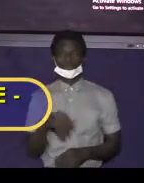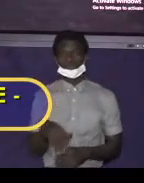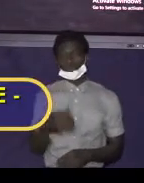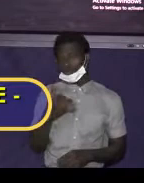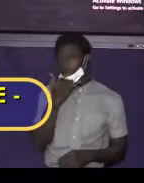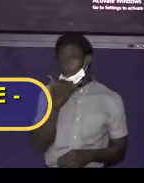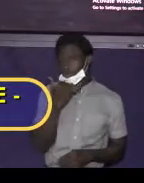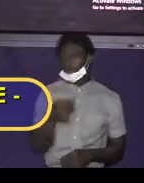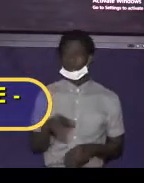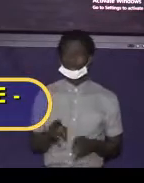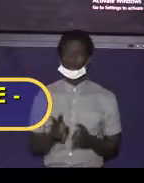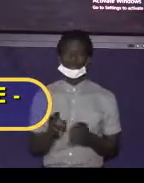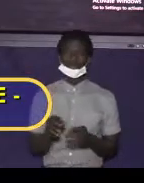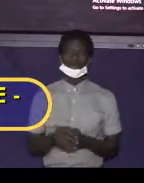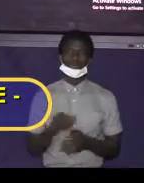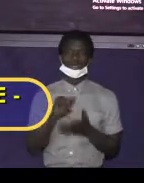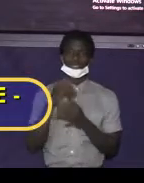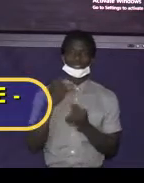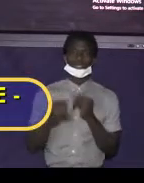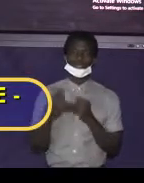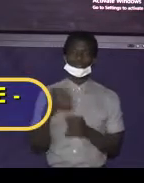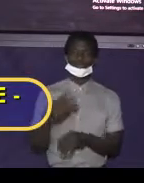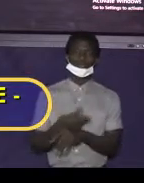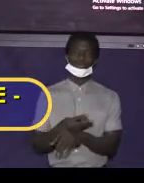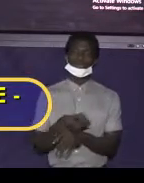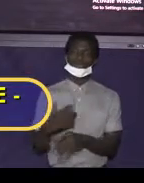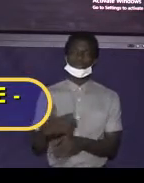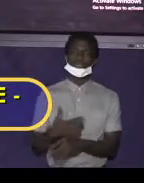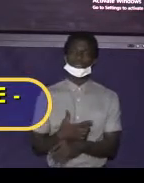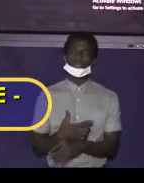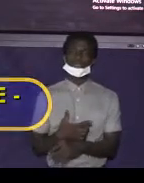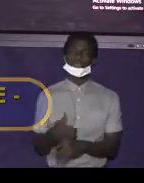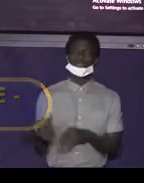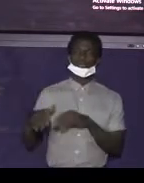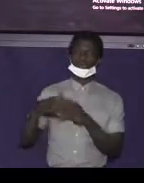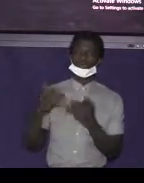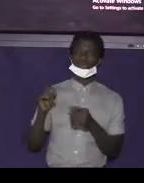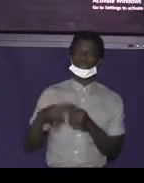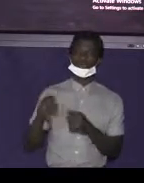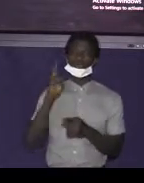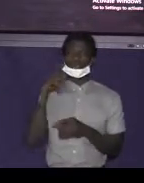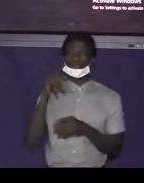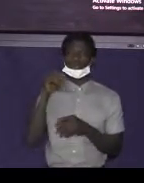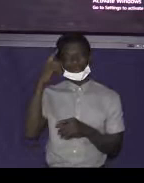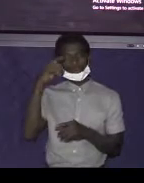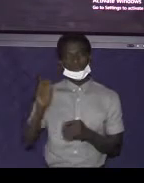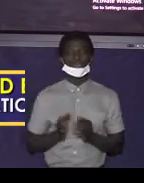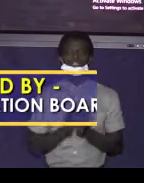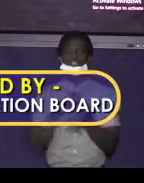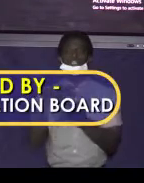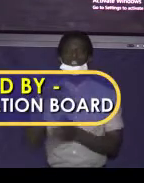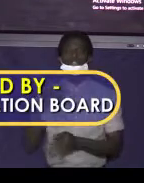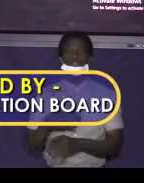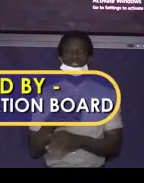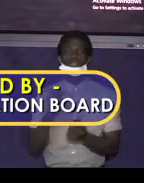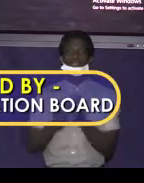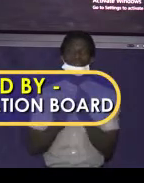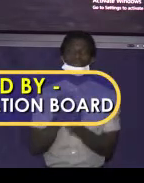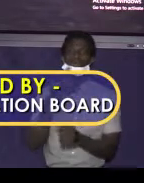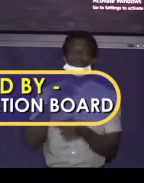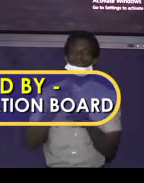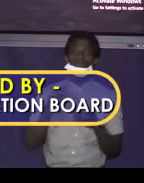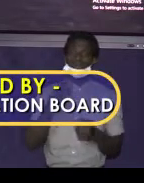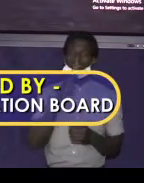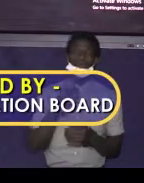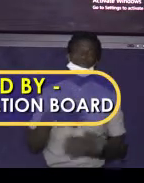way. That's the end of the mathematics lesson. Over now to Uncle Popo for the general studies lesson, which promises to be